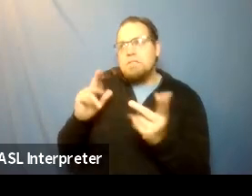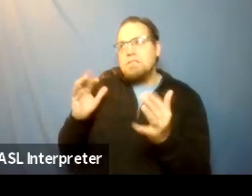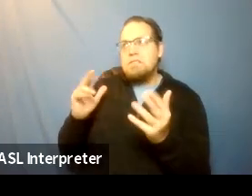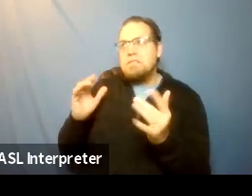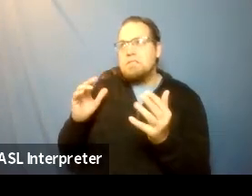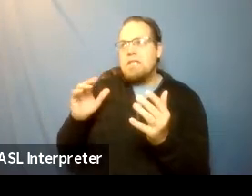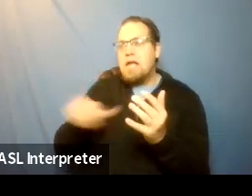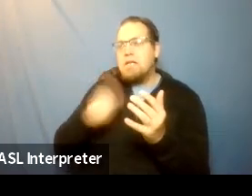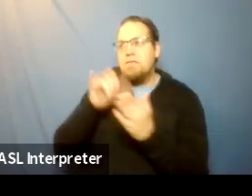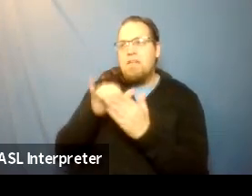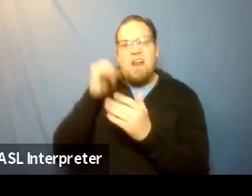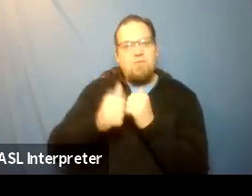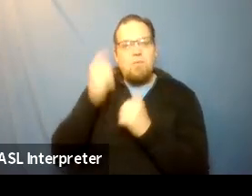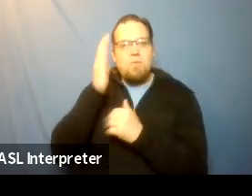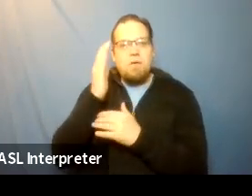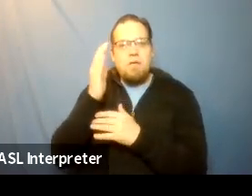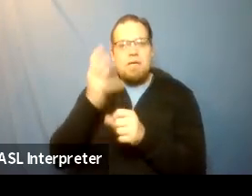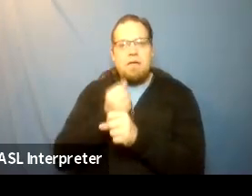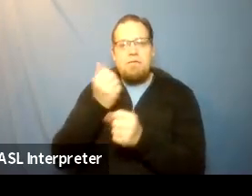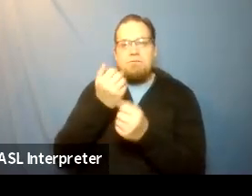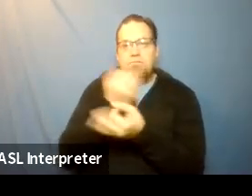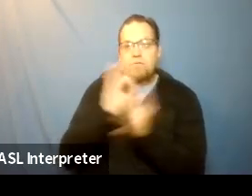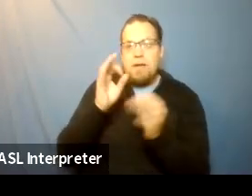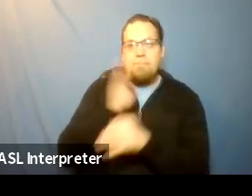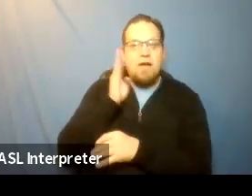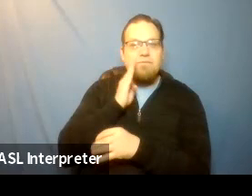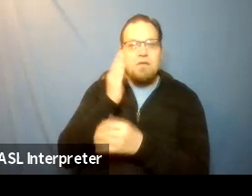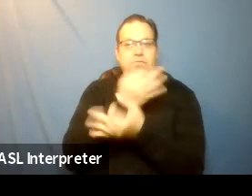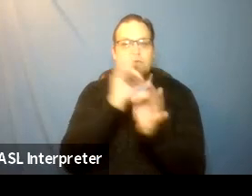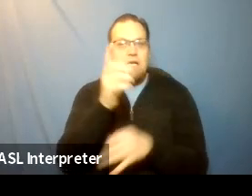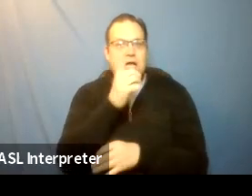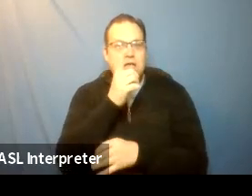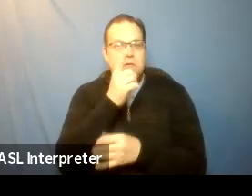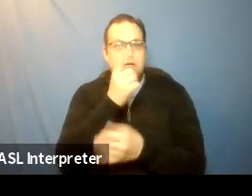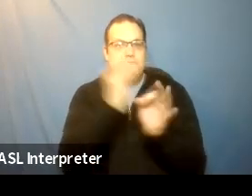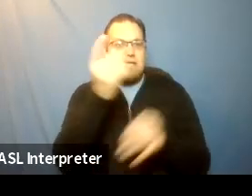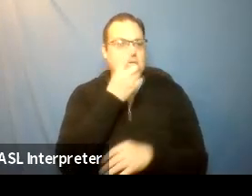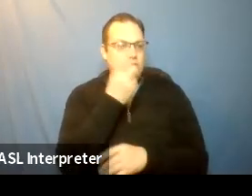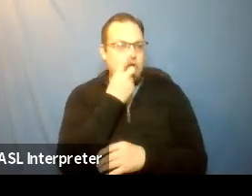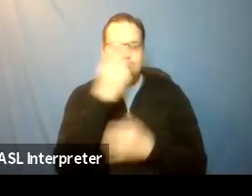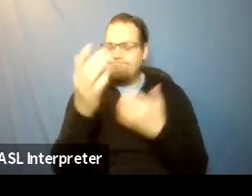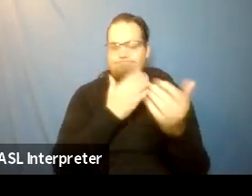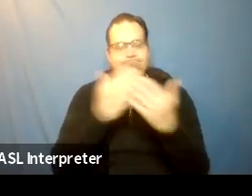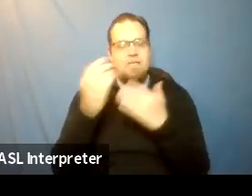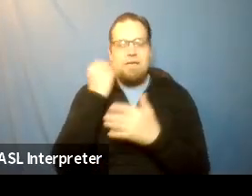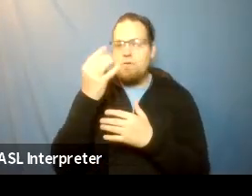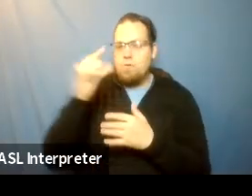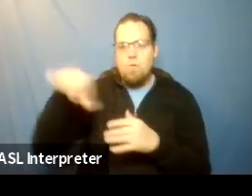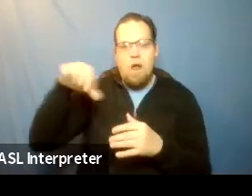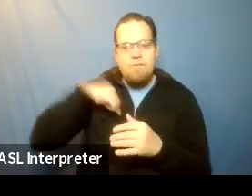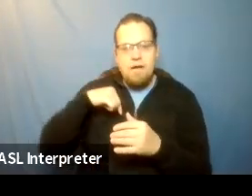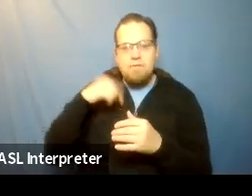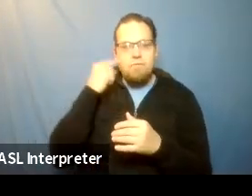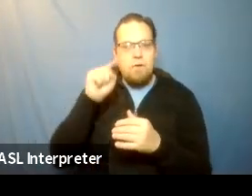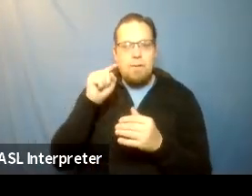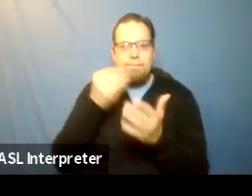Another piece is everybody will get free breakfast, free lunch, and free supper. So it doesn't matter if you qualify income wise or not.